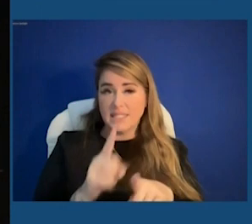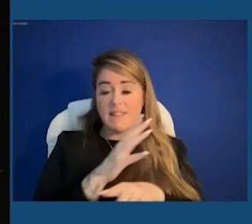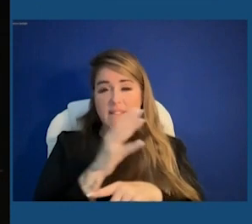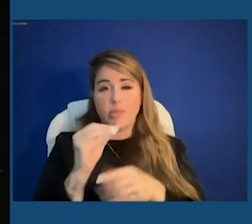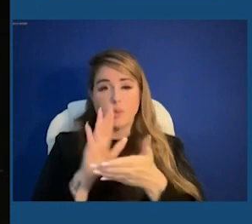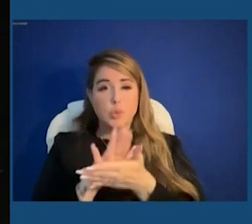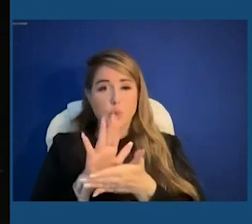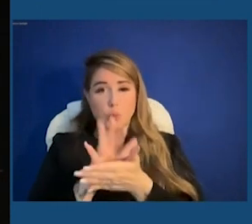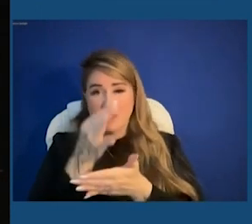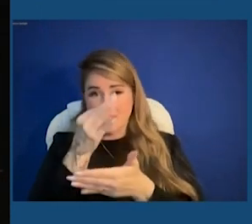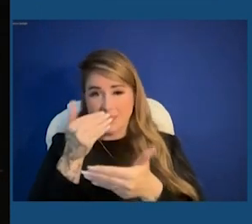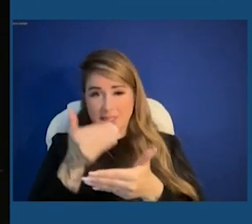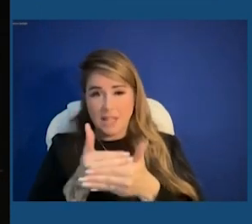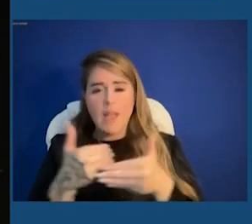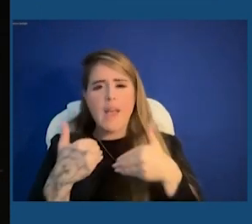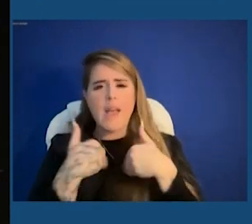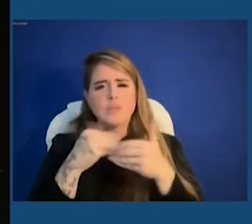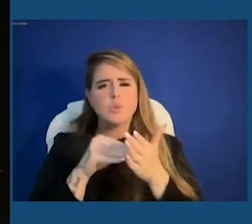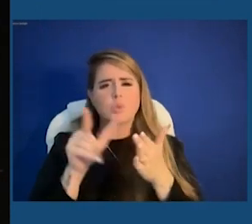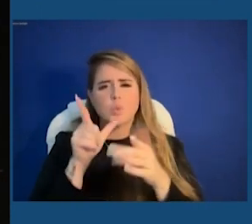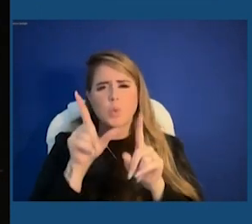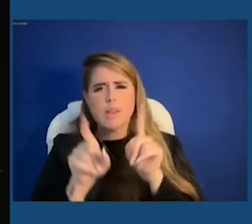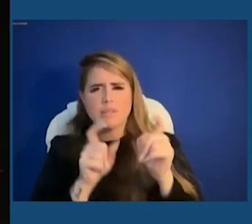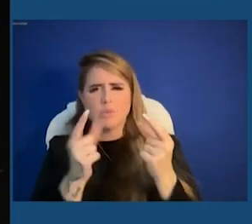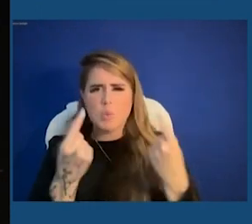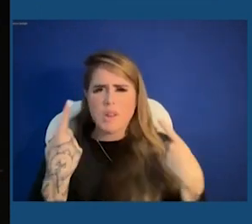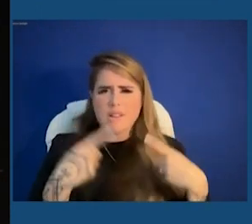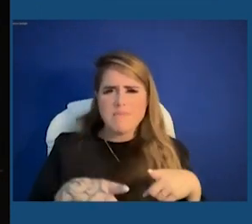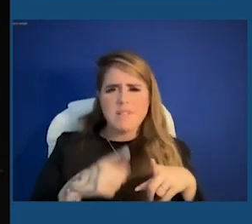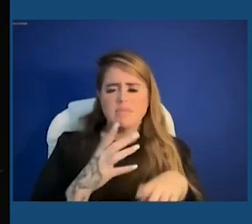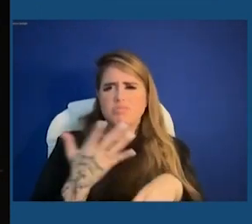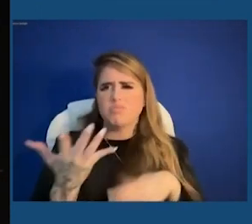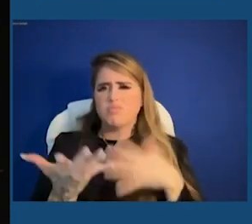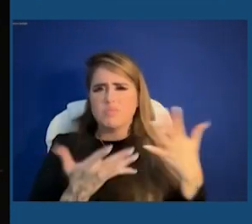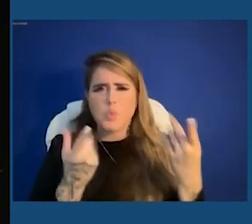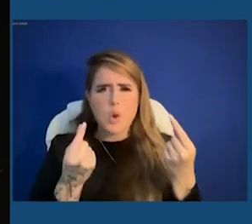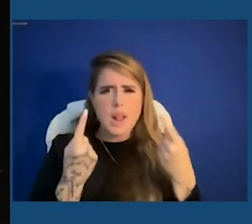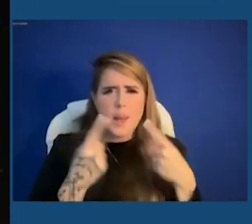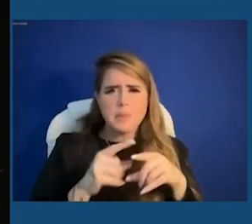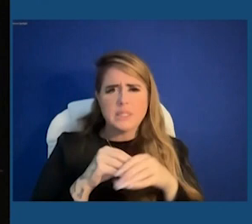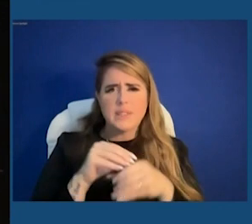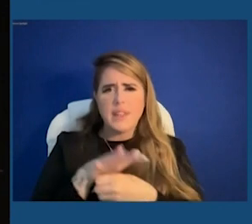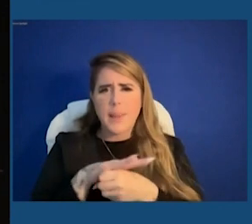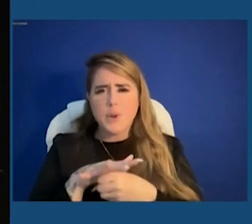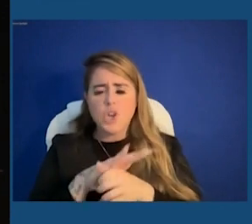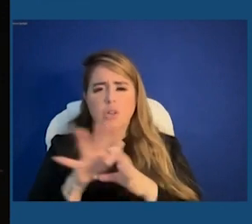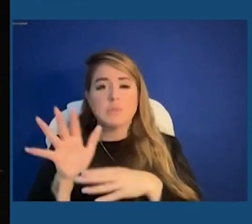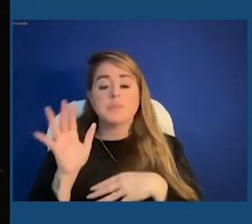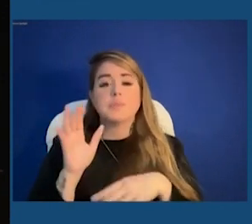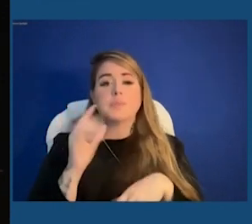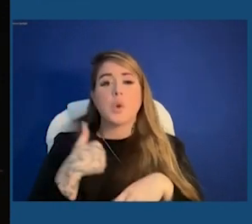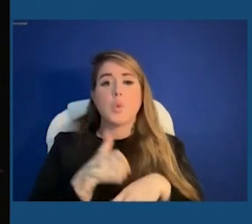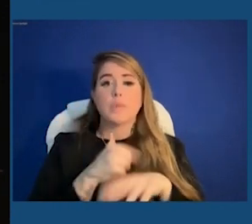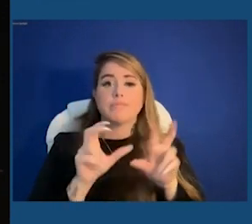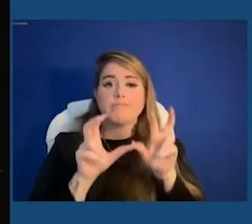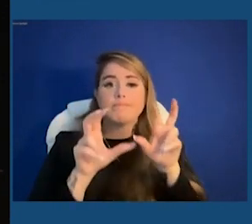near it, you have students who are asking questions. What happened? What happened in our neighborhood? and putting resource guides out for teachers and